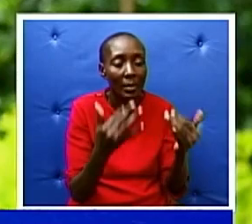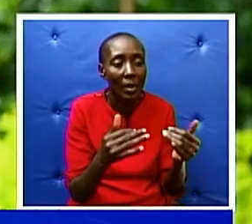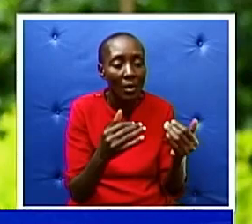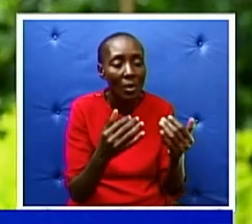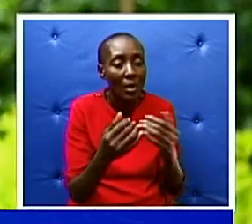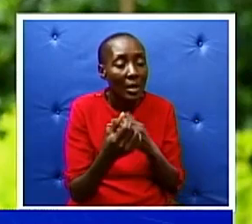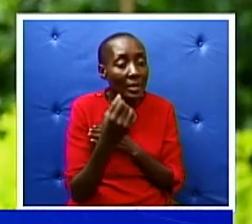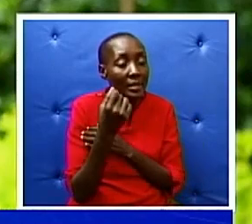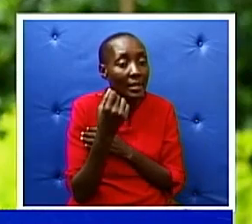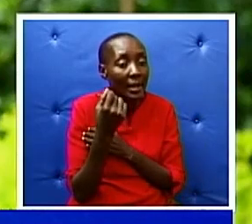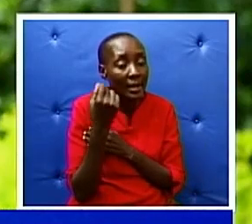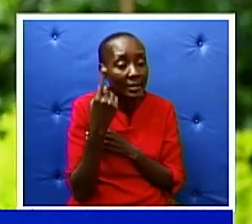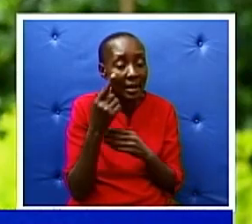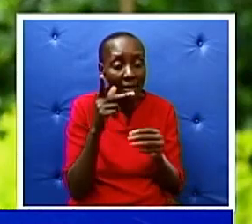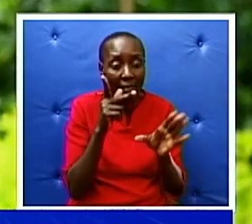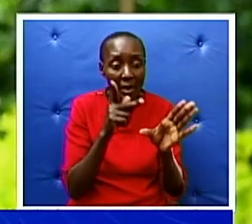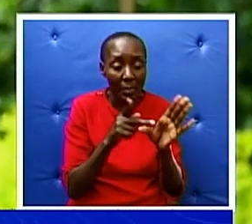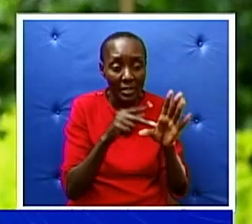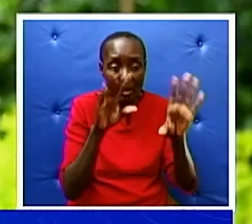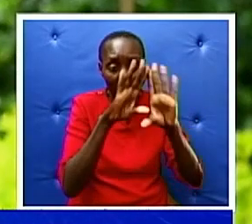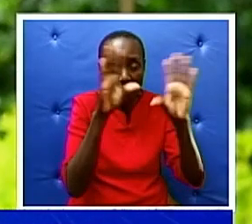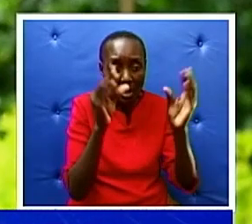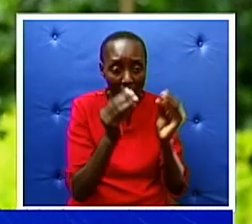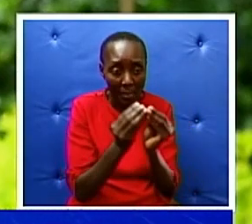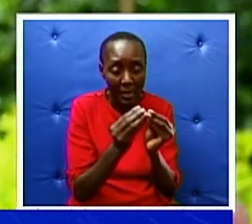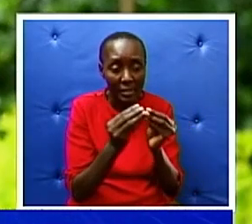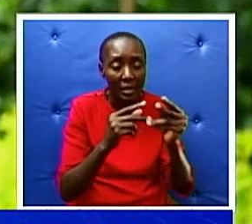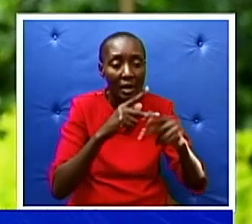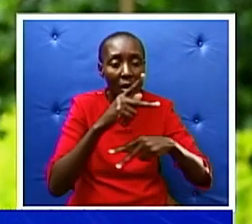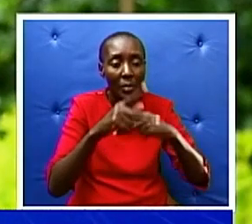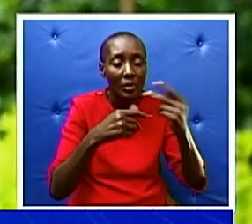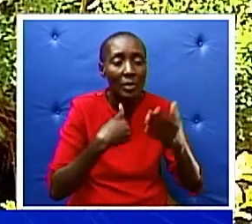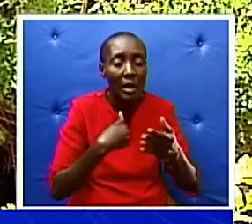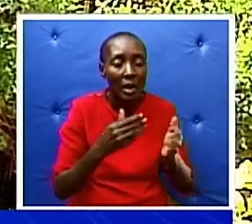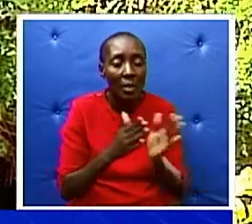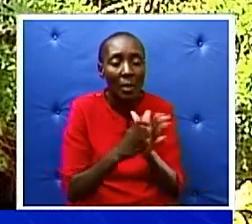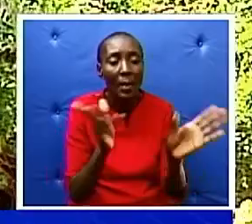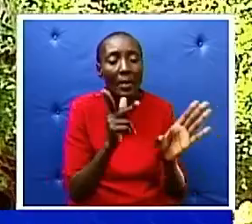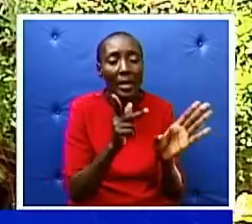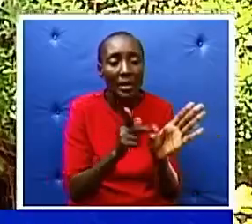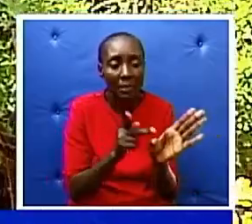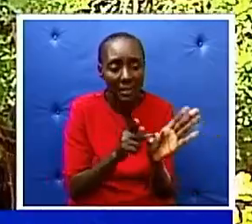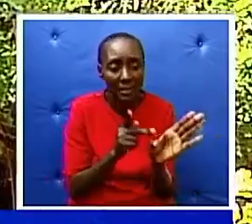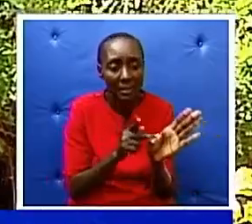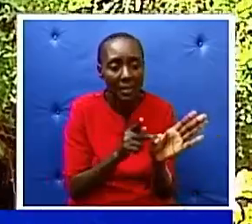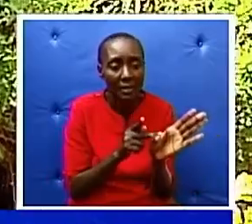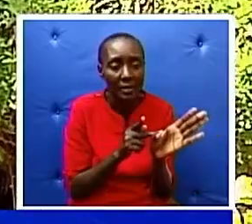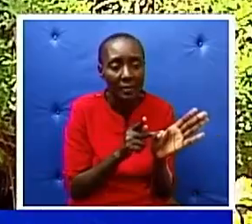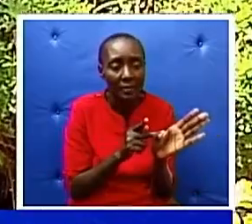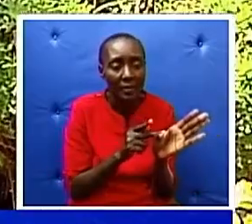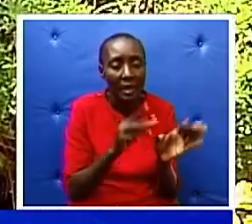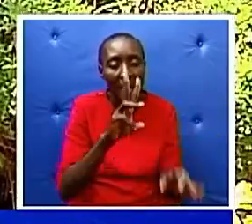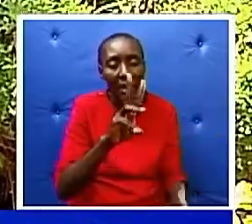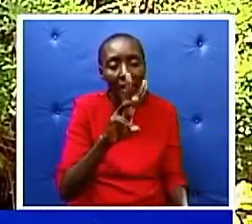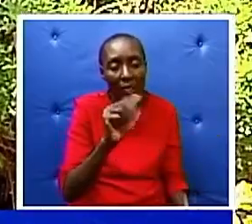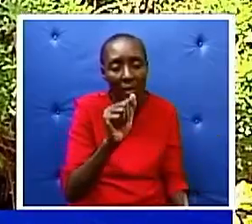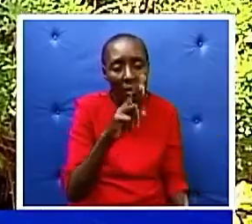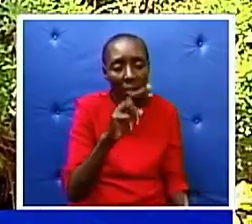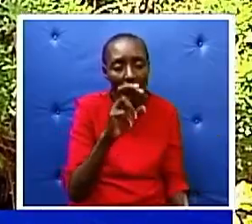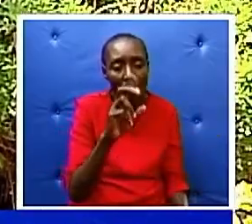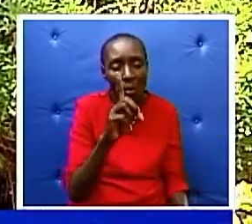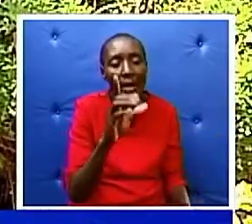we participate in budget-making process. We have public participation forums within the ward, within the constituency,